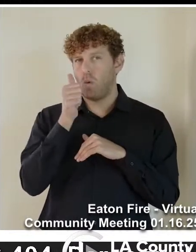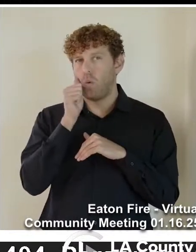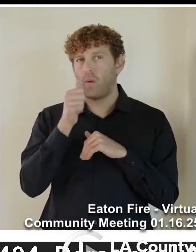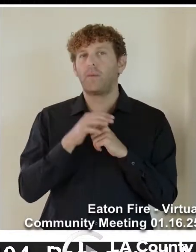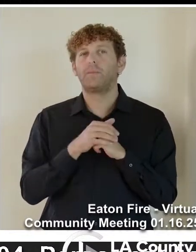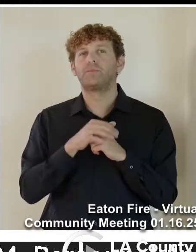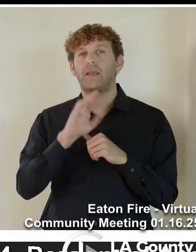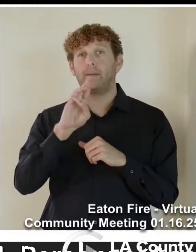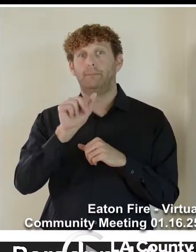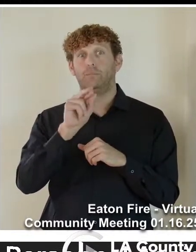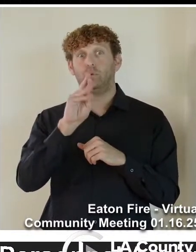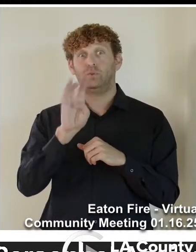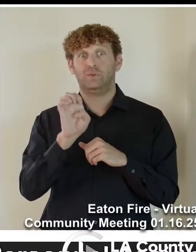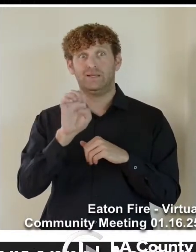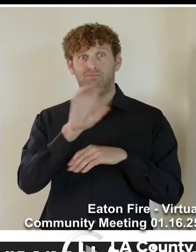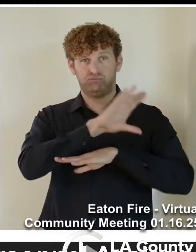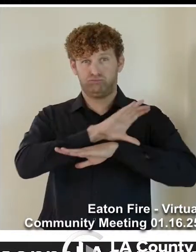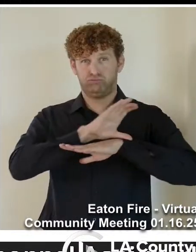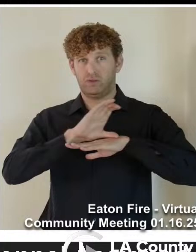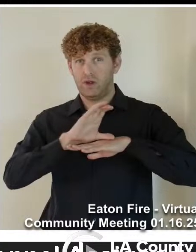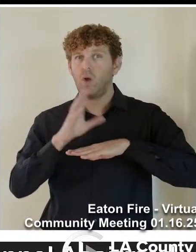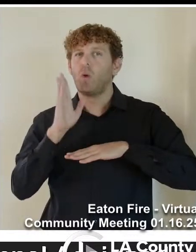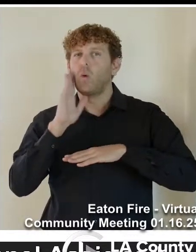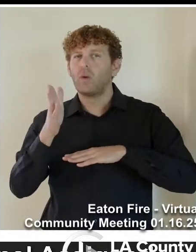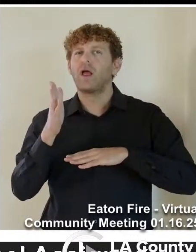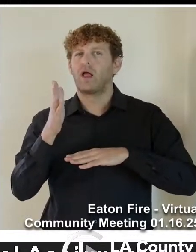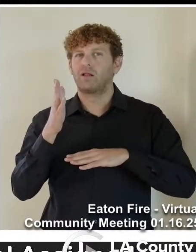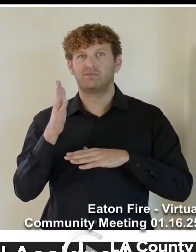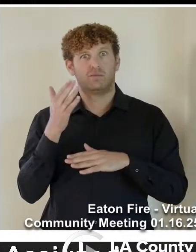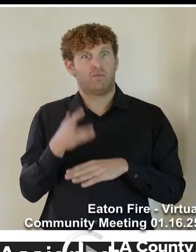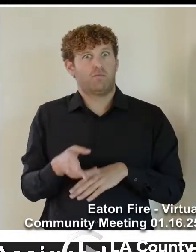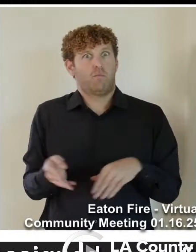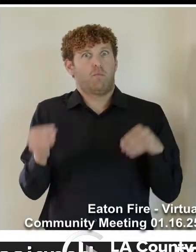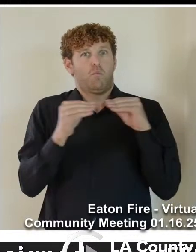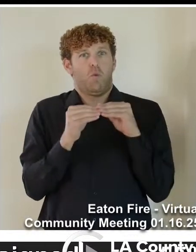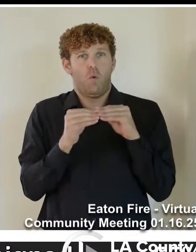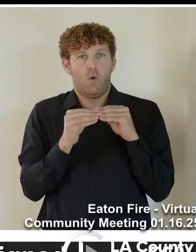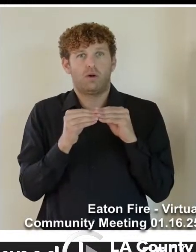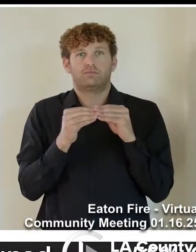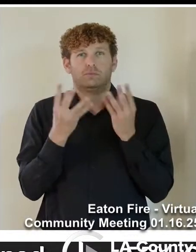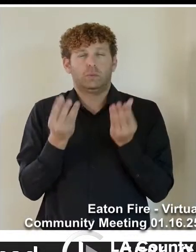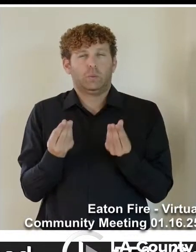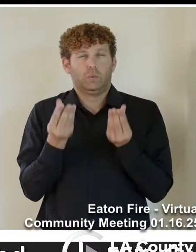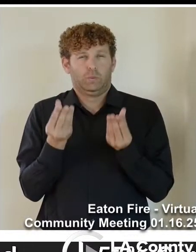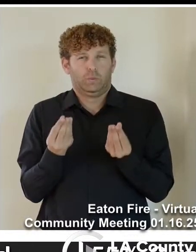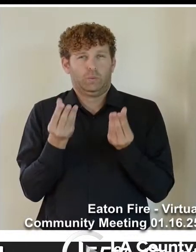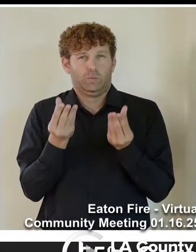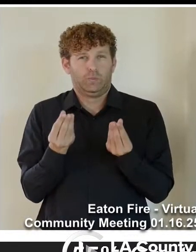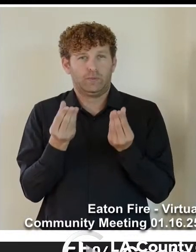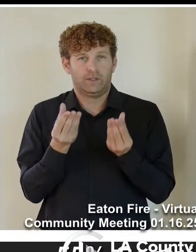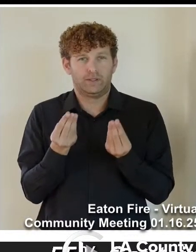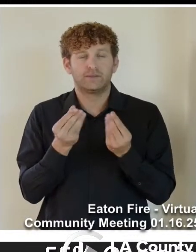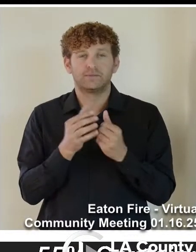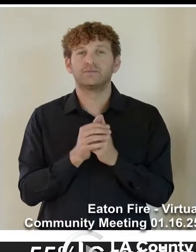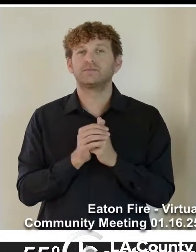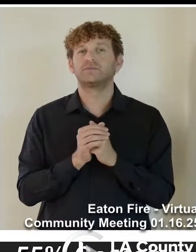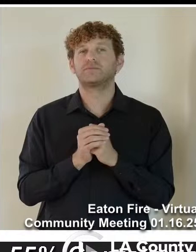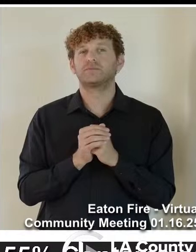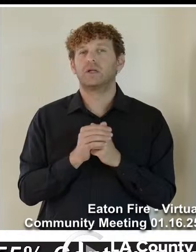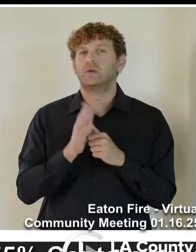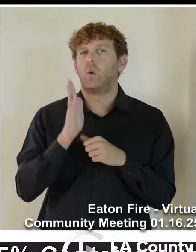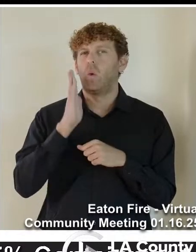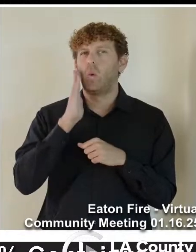have significantly higher RH. It's going to be much more moist around the area. So the RH is probably going to rise by tomorrow afternoon